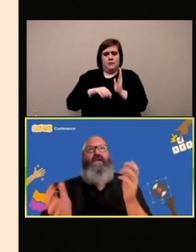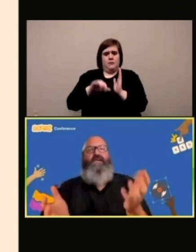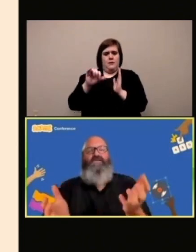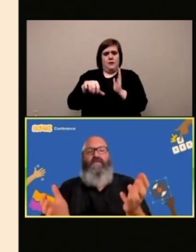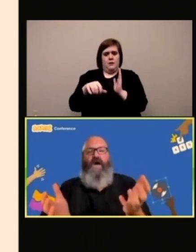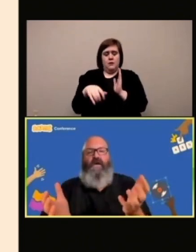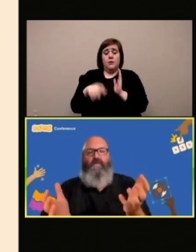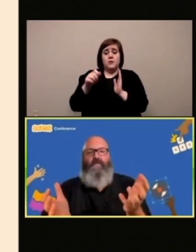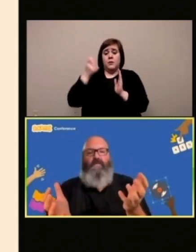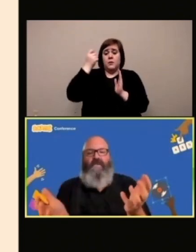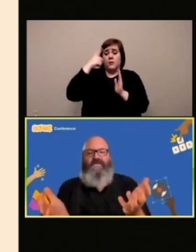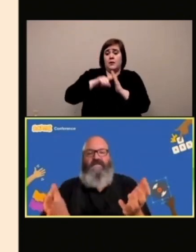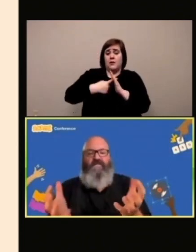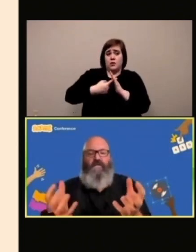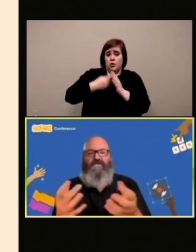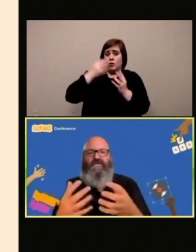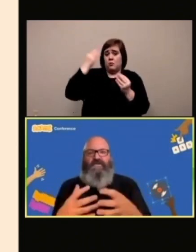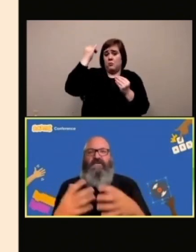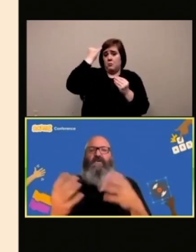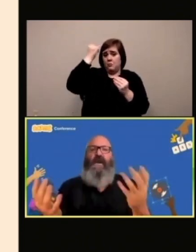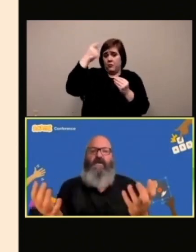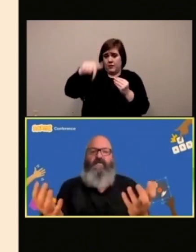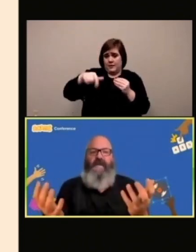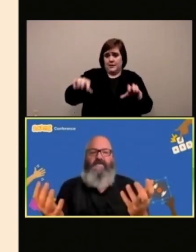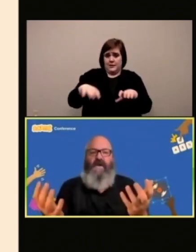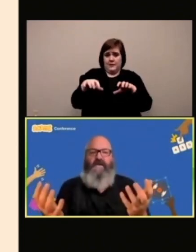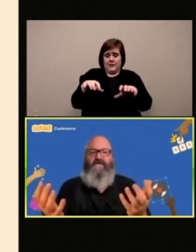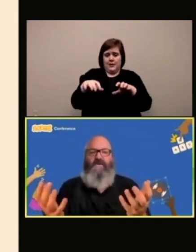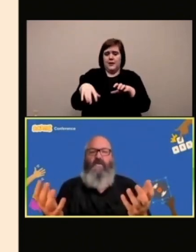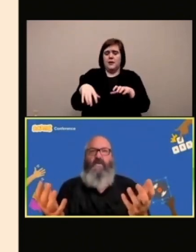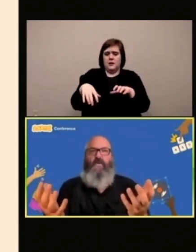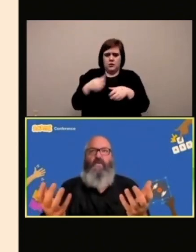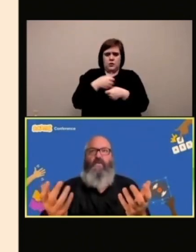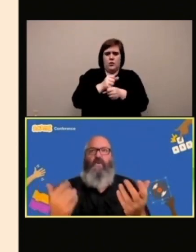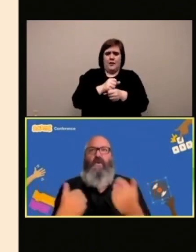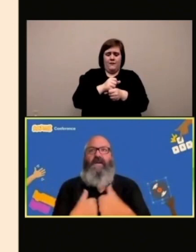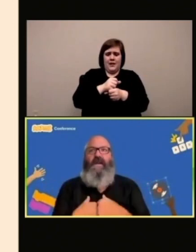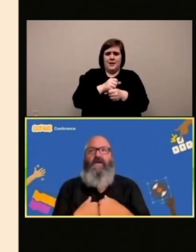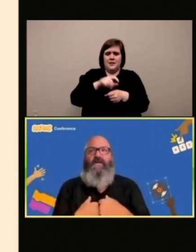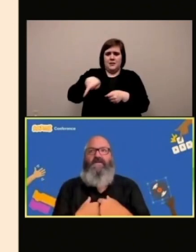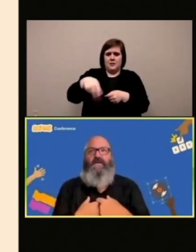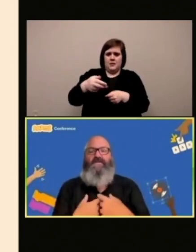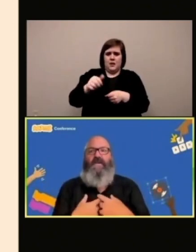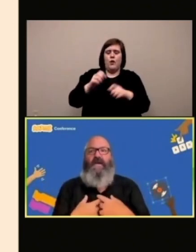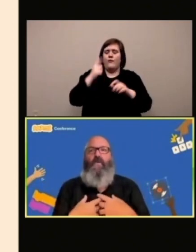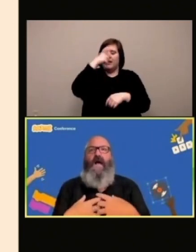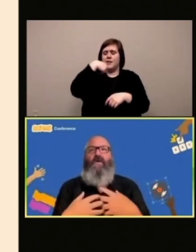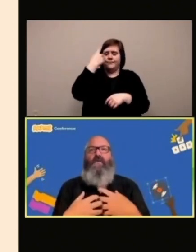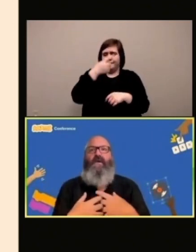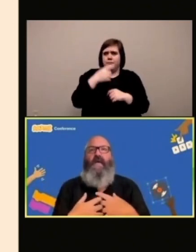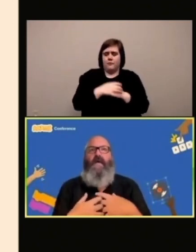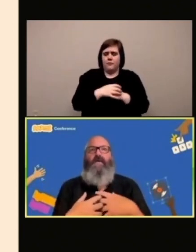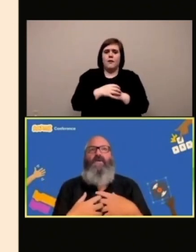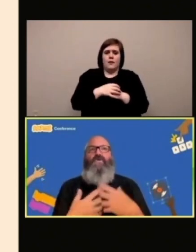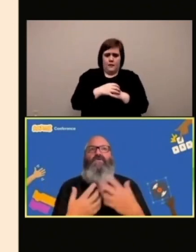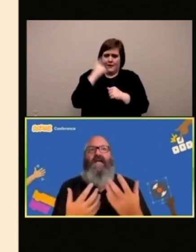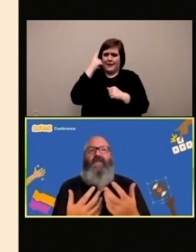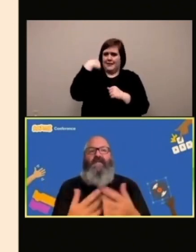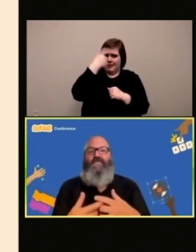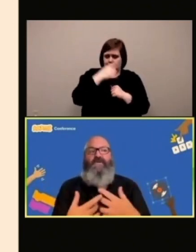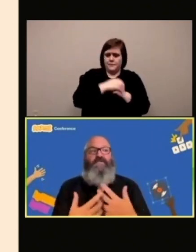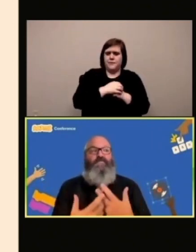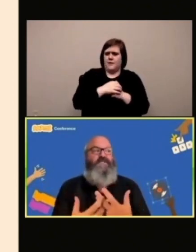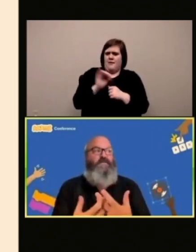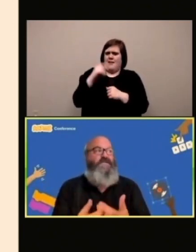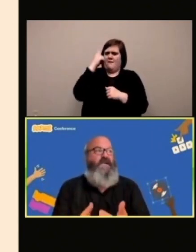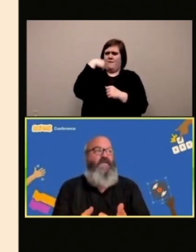the initial thought for this activity was just to create a face, right? So what we did here in New York City is like, well, how can we use that face